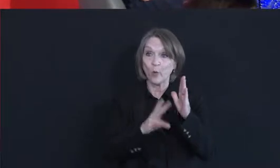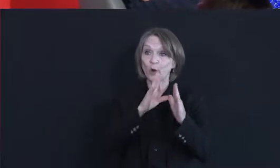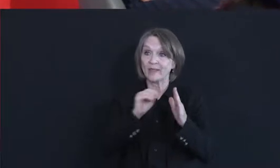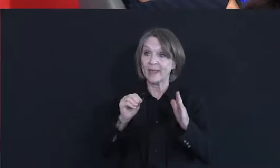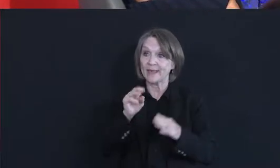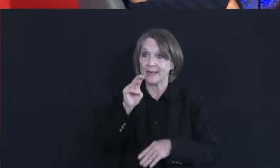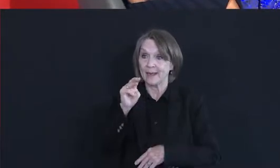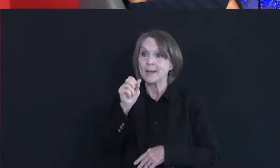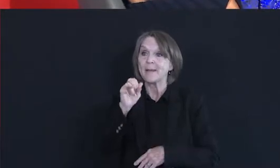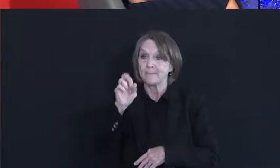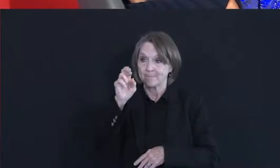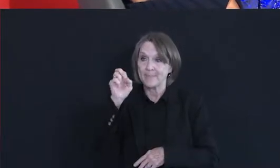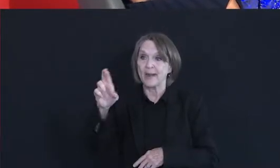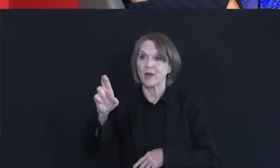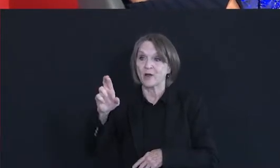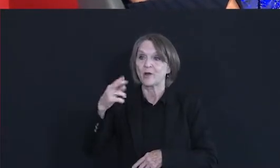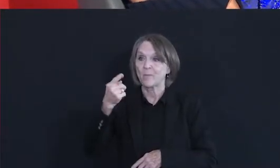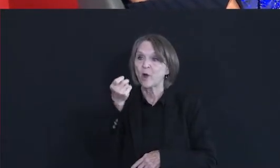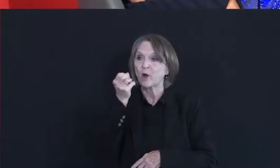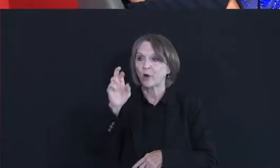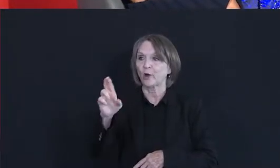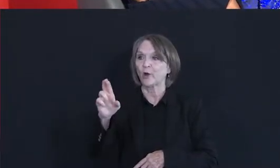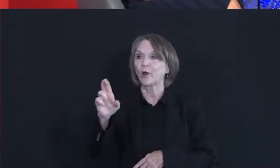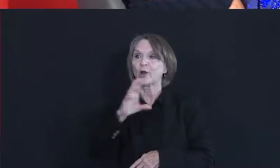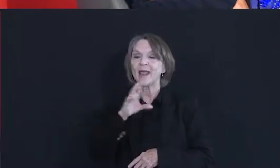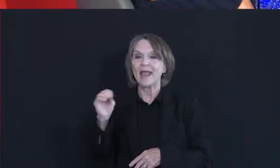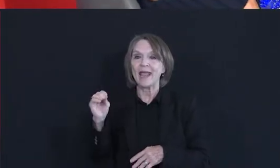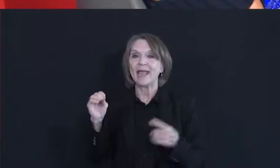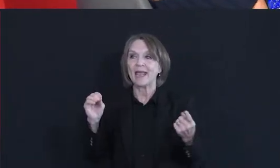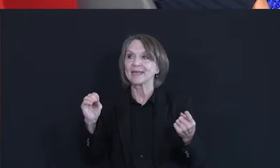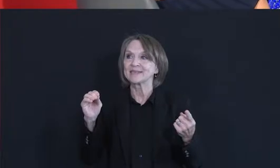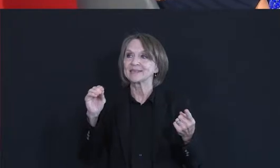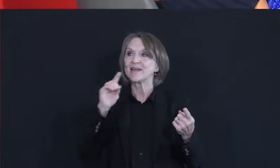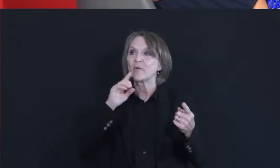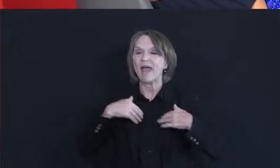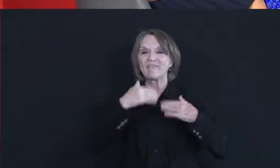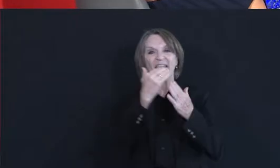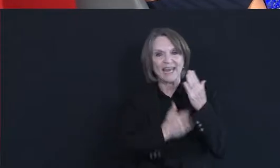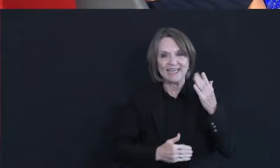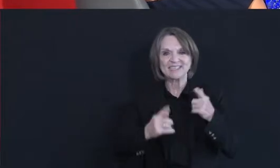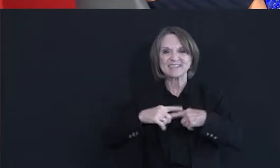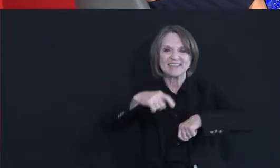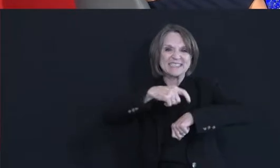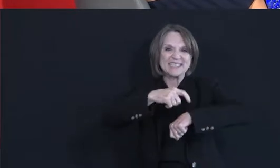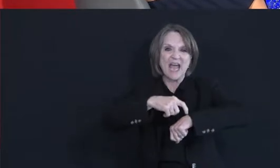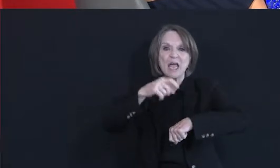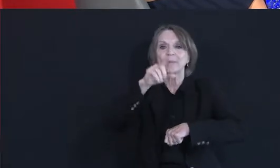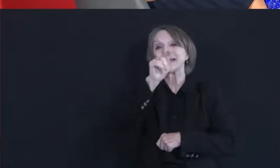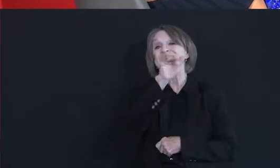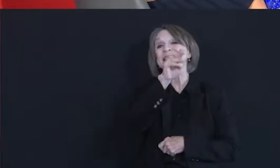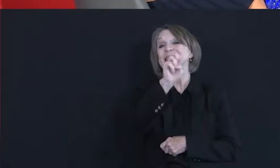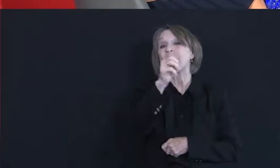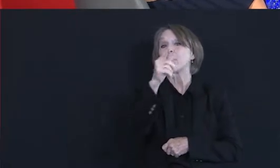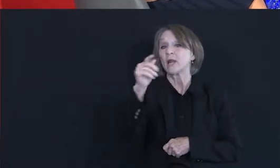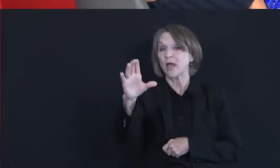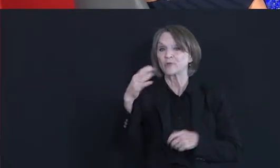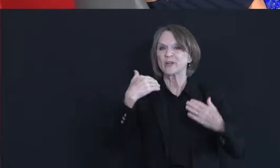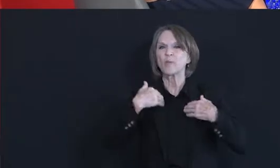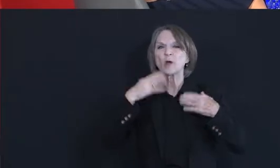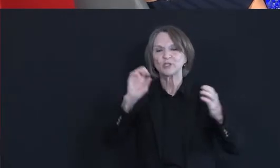named to the time 100 next gen list which is a list that the time 100 picks to highlight